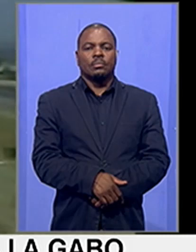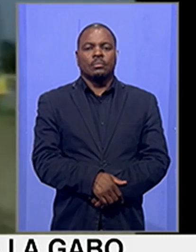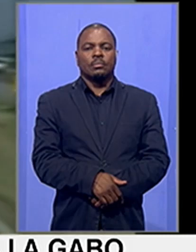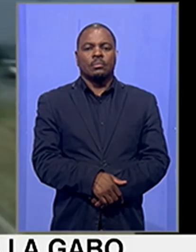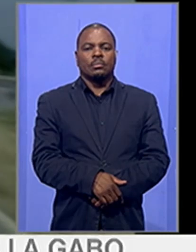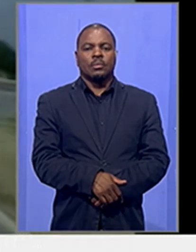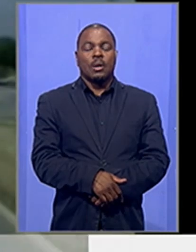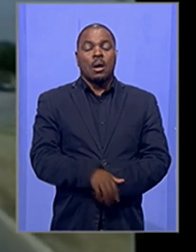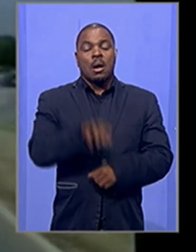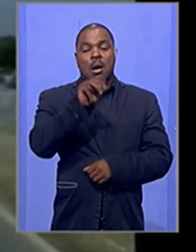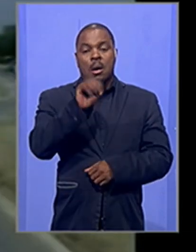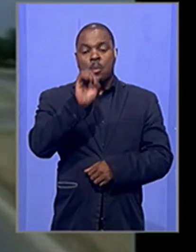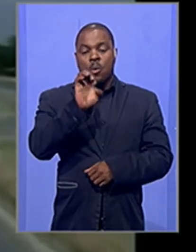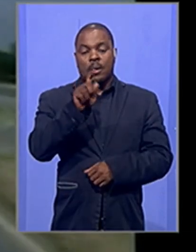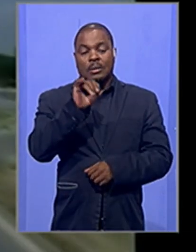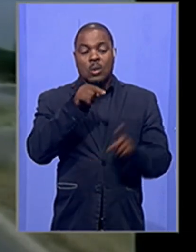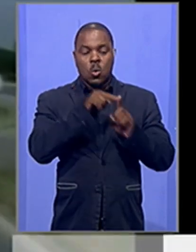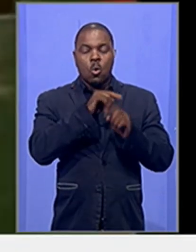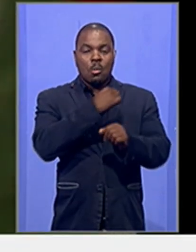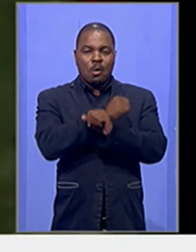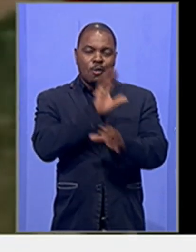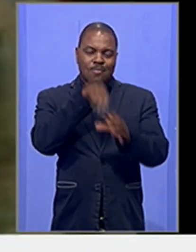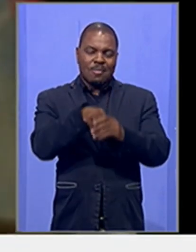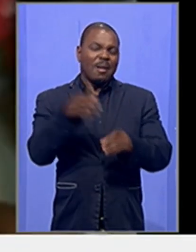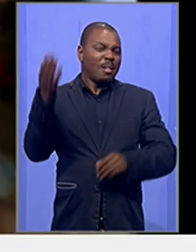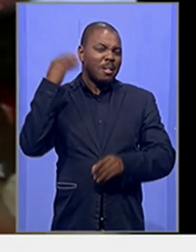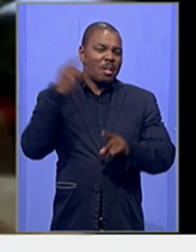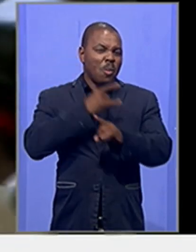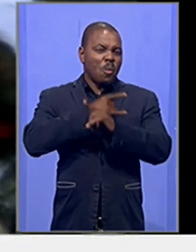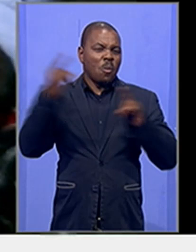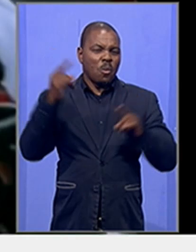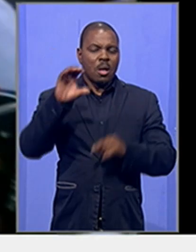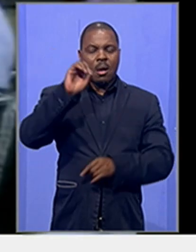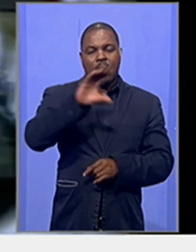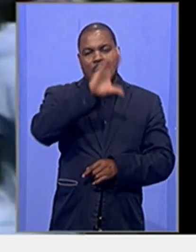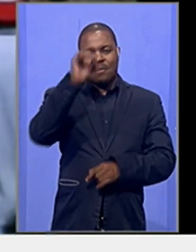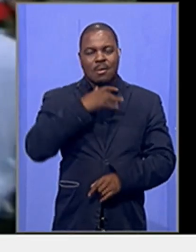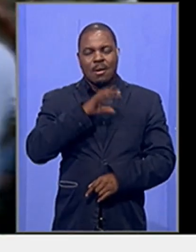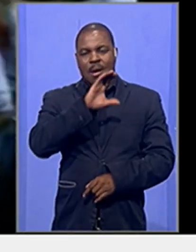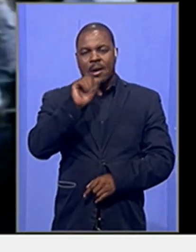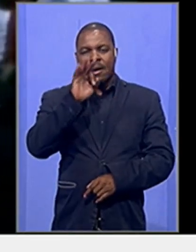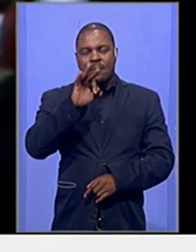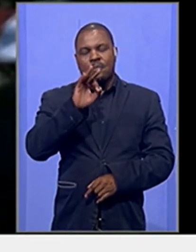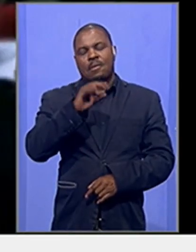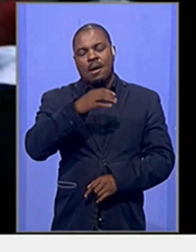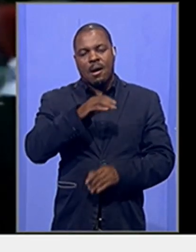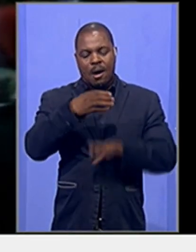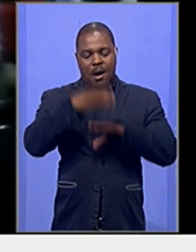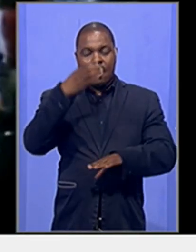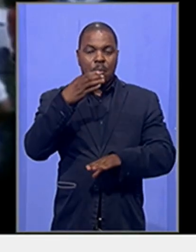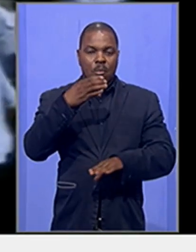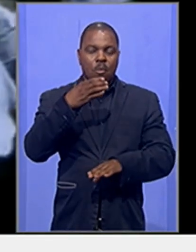Mwedi, ibe ili karulo ya Pirates na kongye uba bego bafenya Sibiana sa CAF Champions Cup Kangwagawa 1995